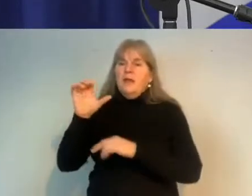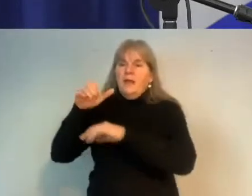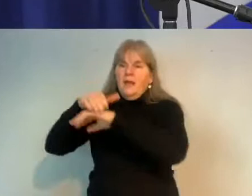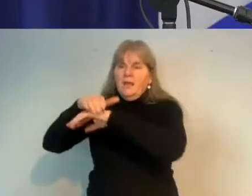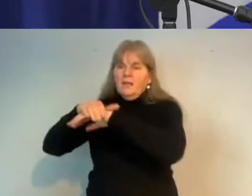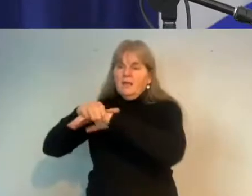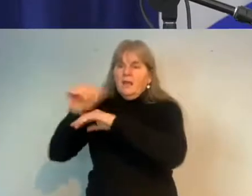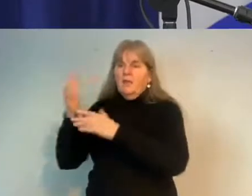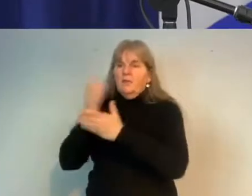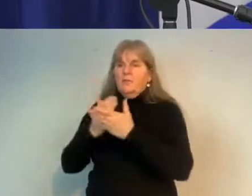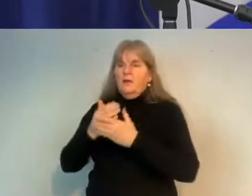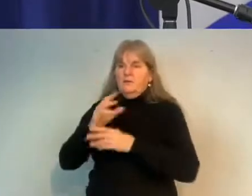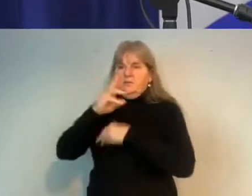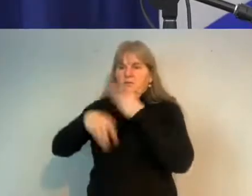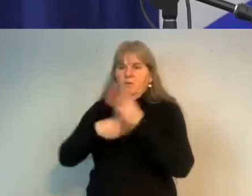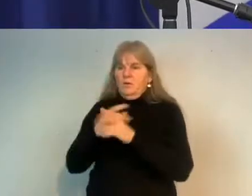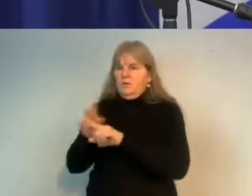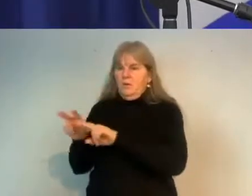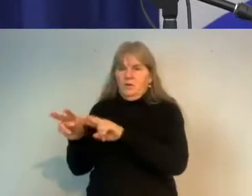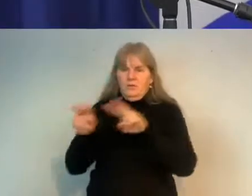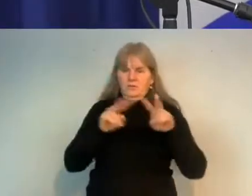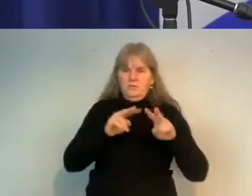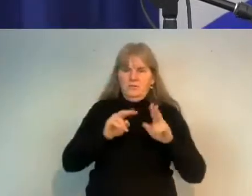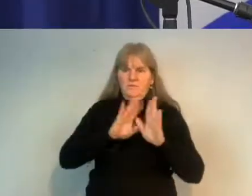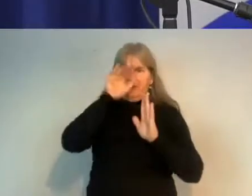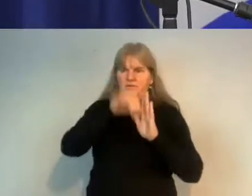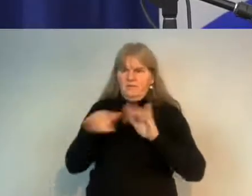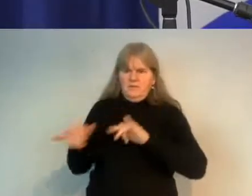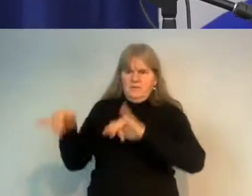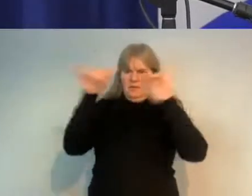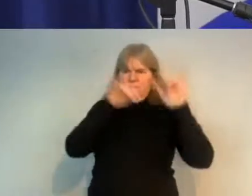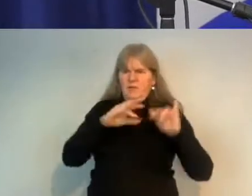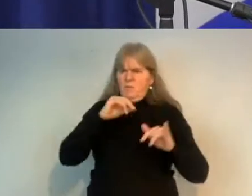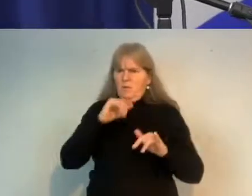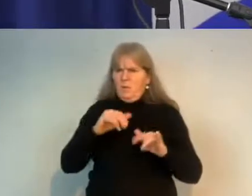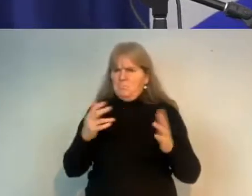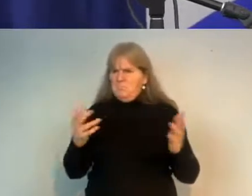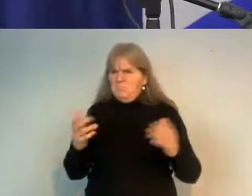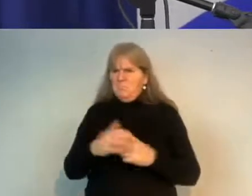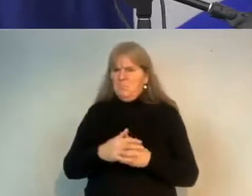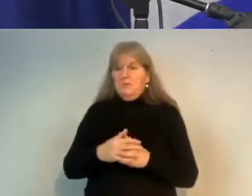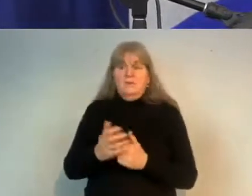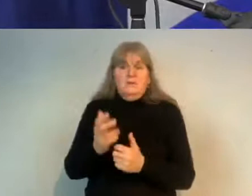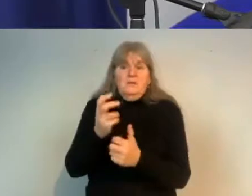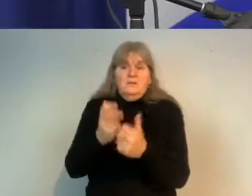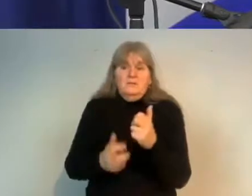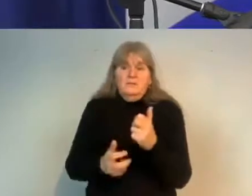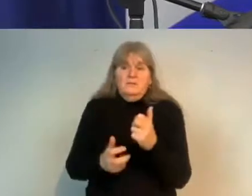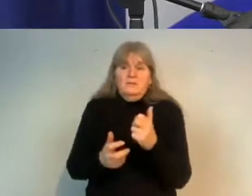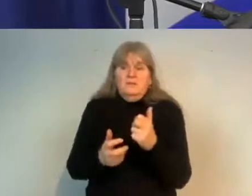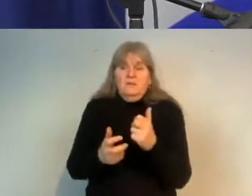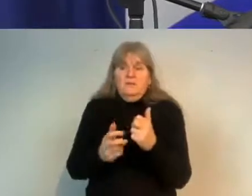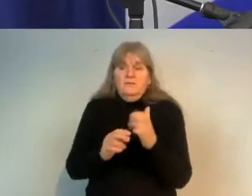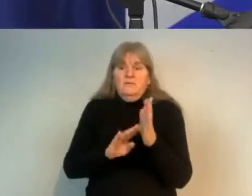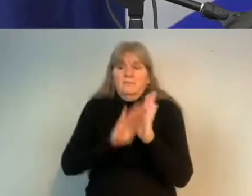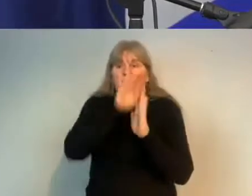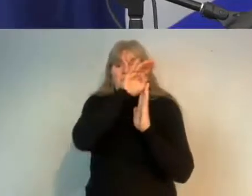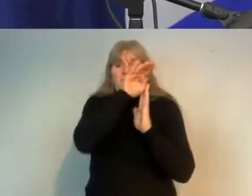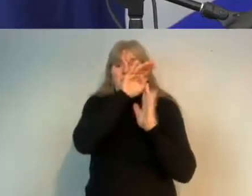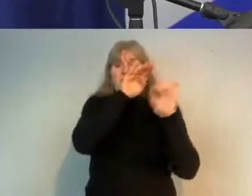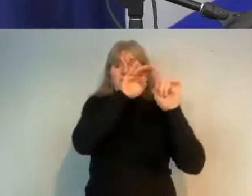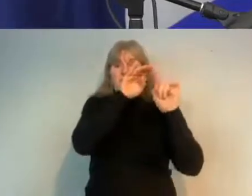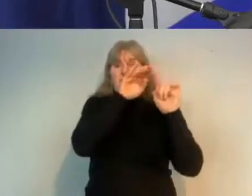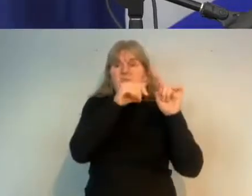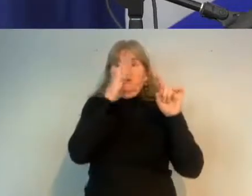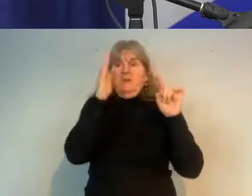see whether they also peak quickly and descend quickly. It makes it very hard during that peak because of this risk of hospital